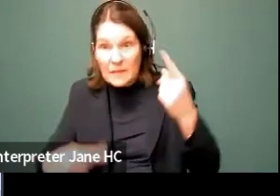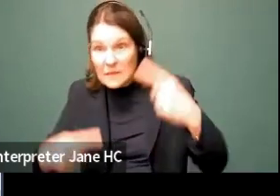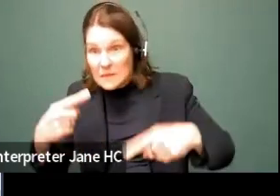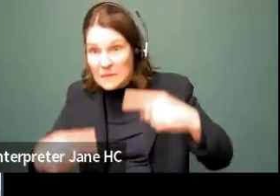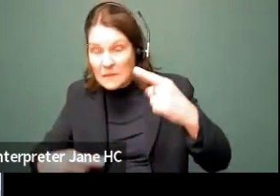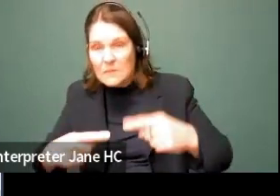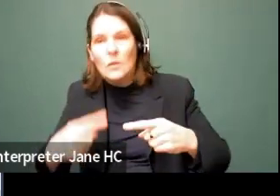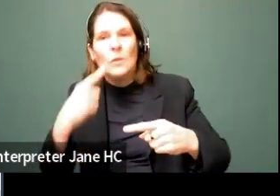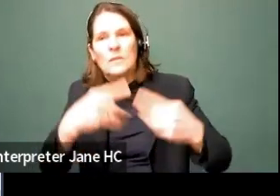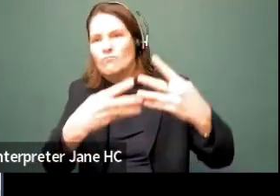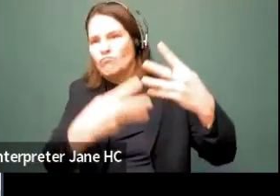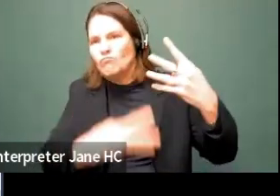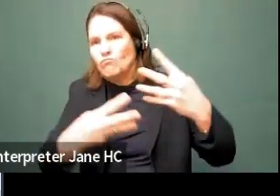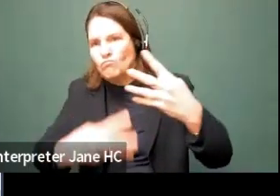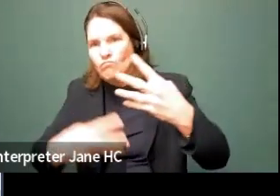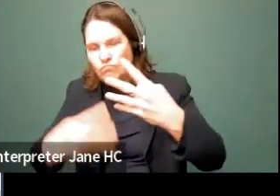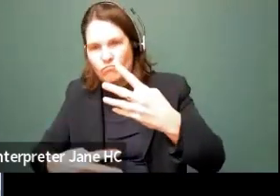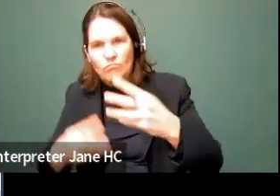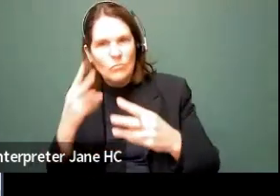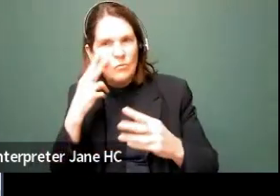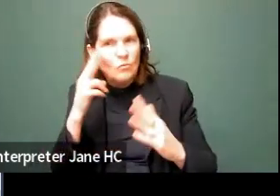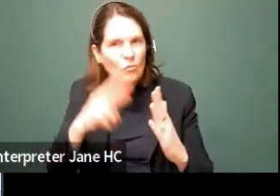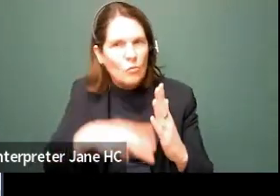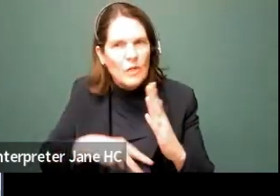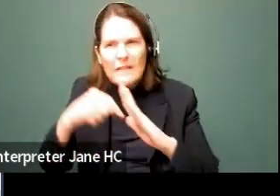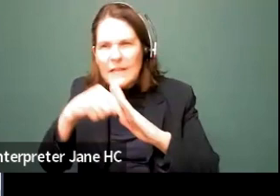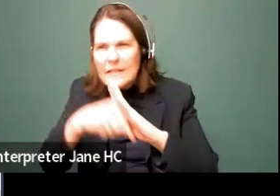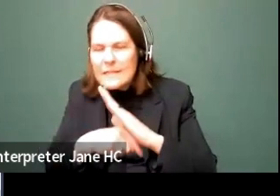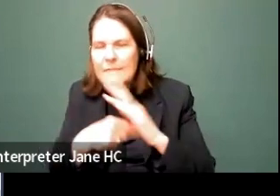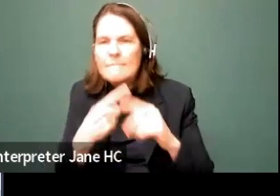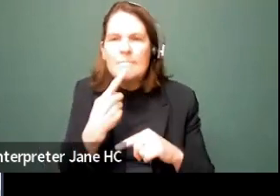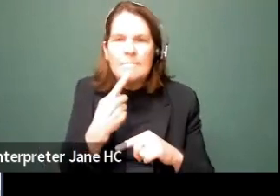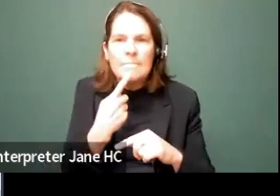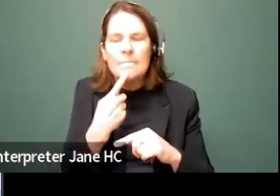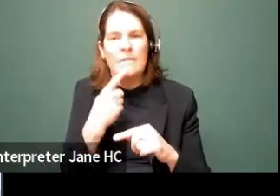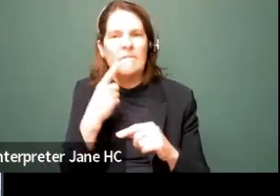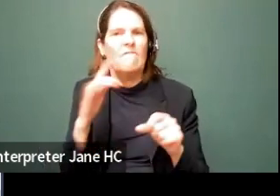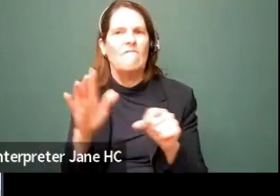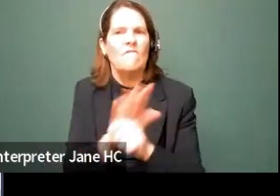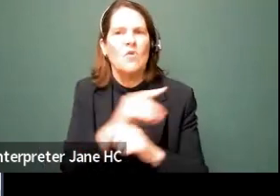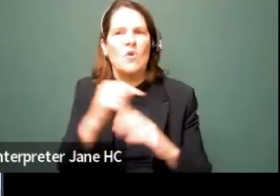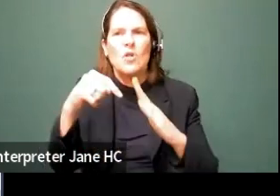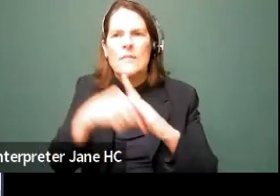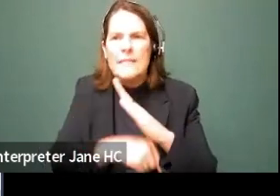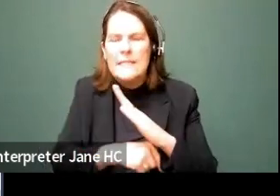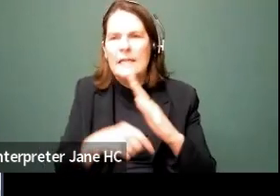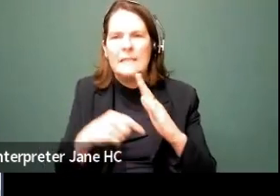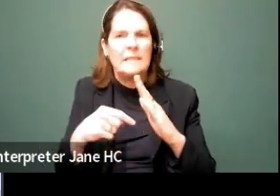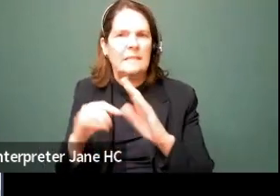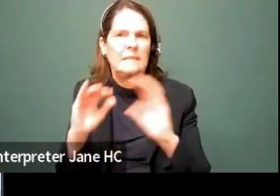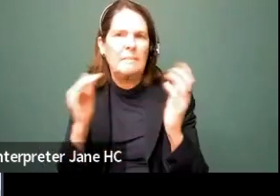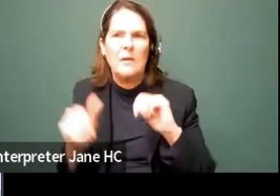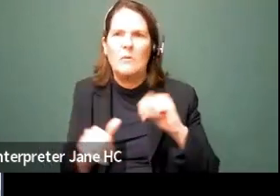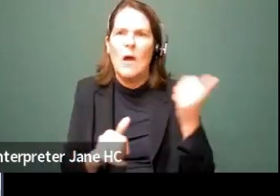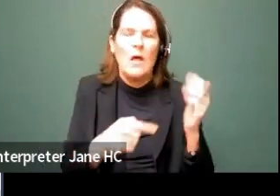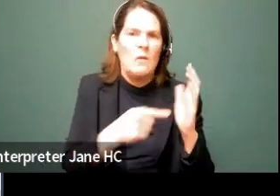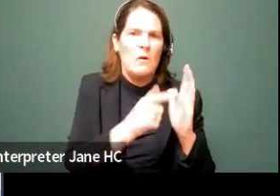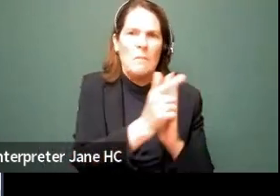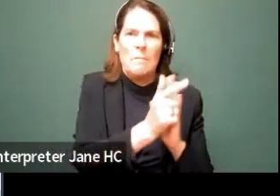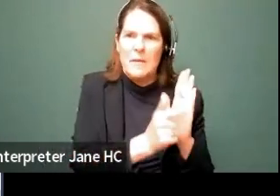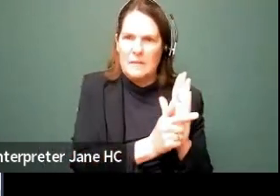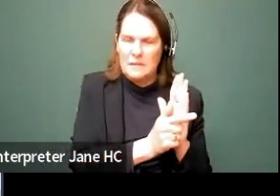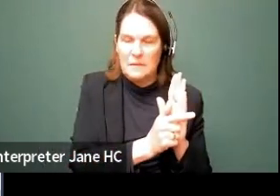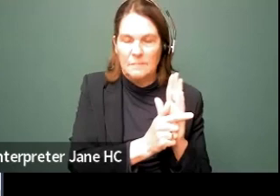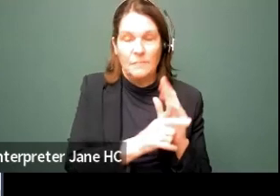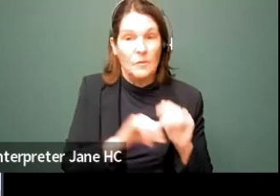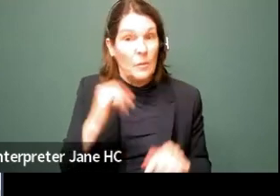view the same sort of details that you'd be able to with other bills. And obviously, if you have